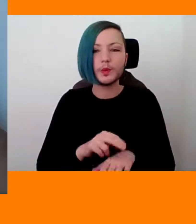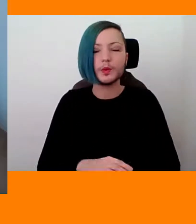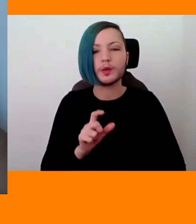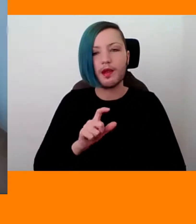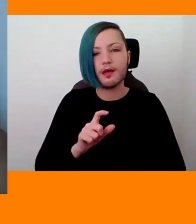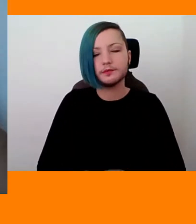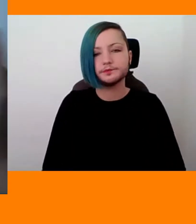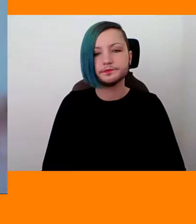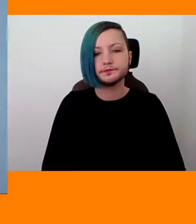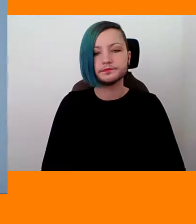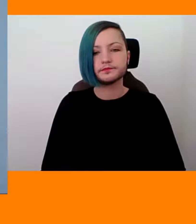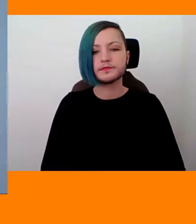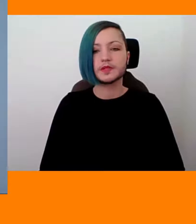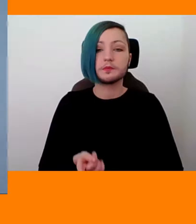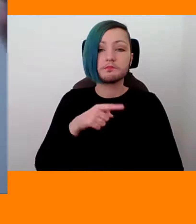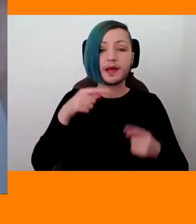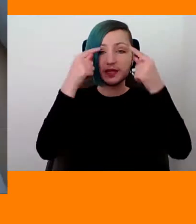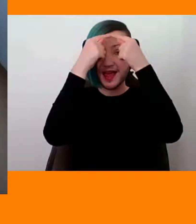Move back to your hairline.